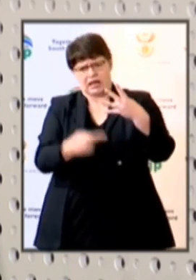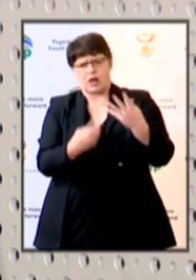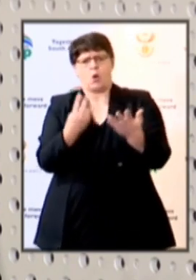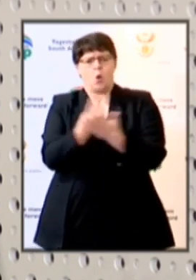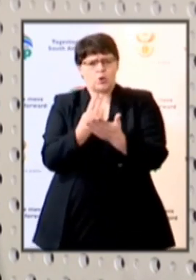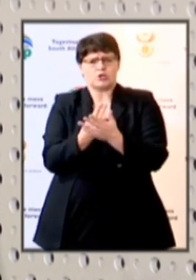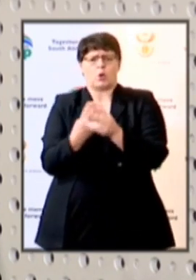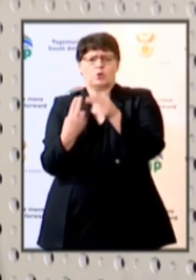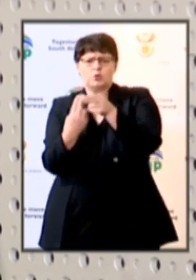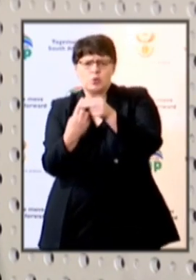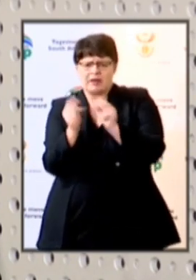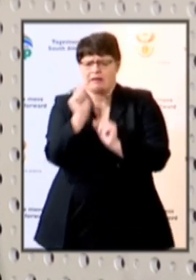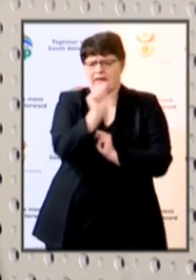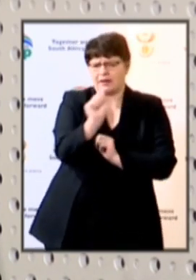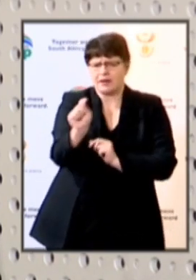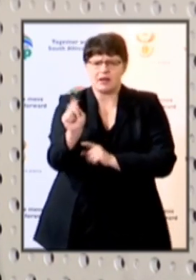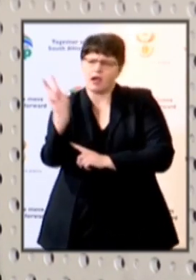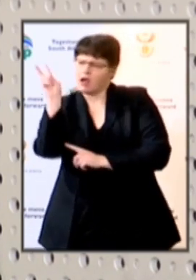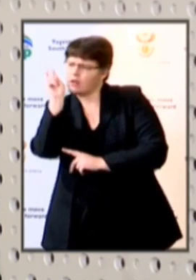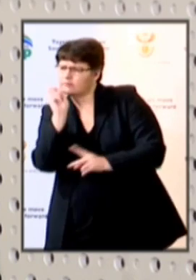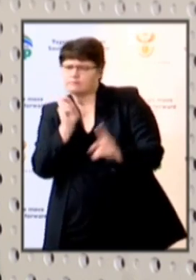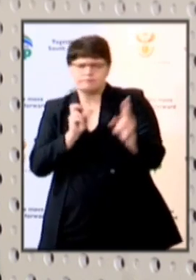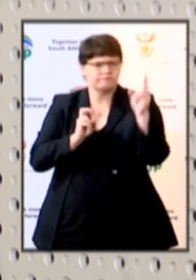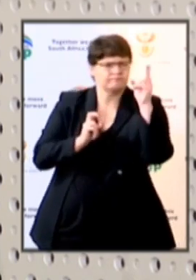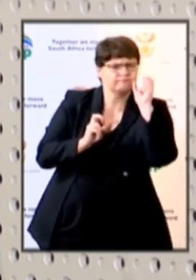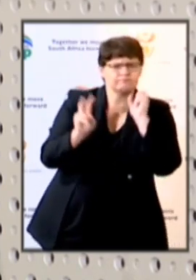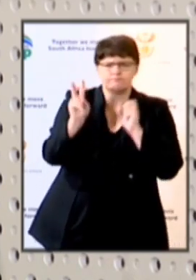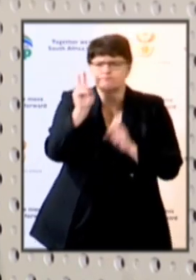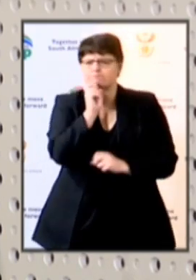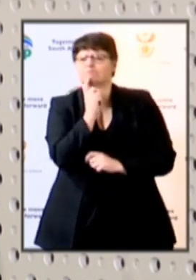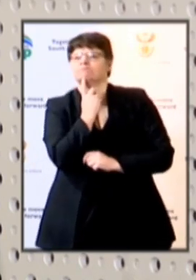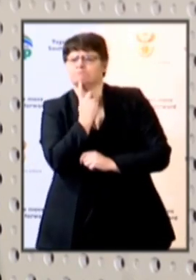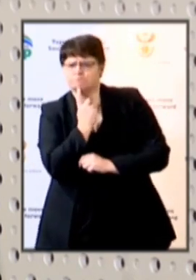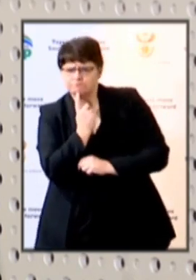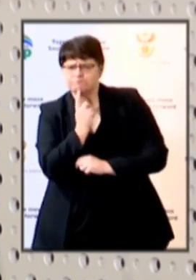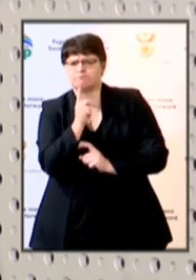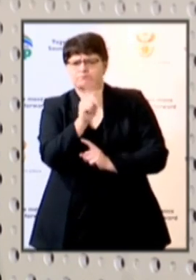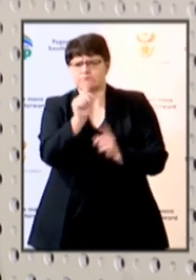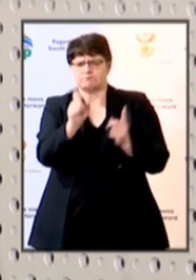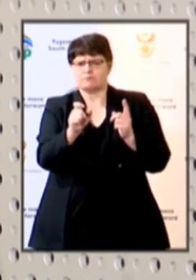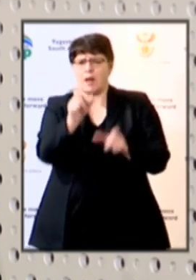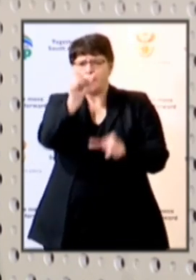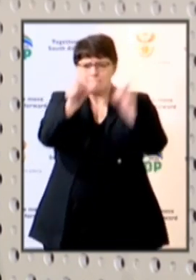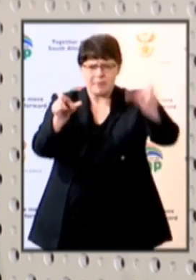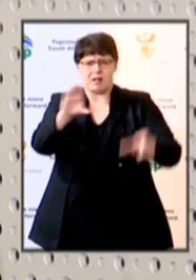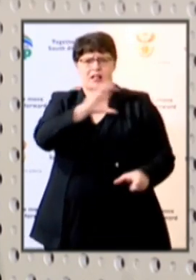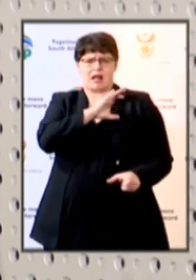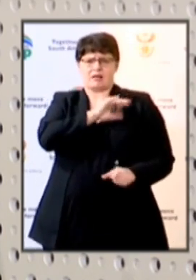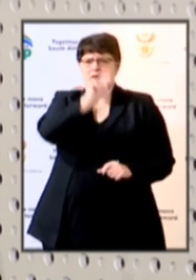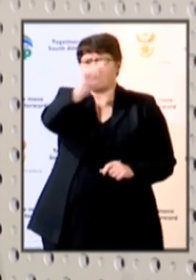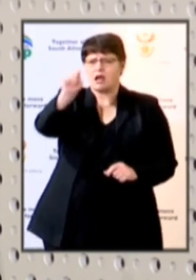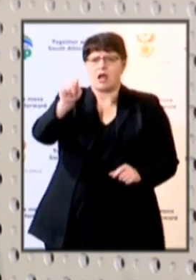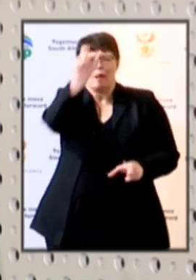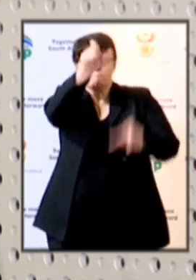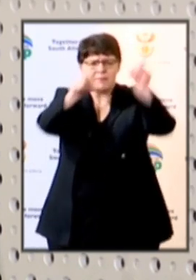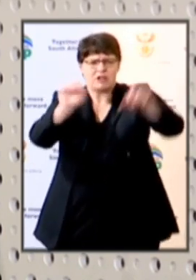trade union movement. We've listened to comments by many citizens, by comments that we've seen on social